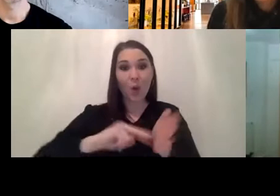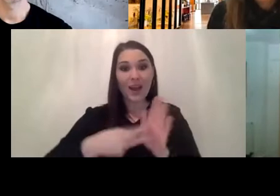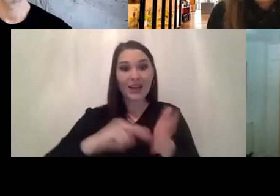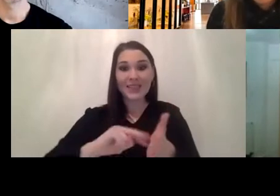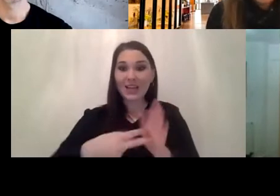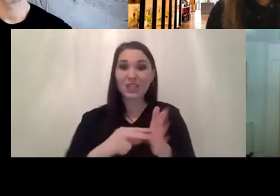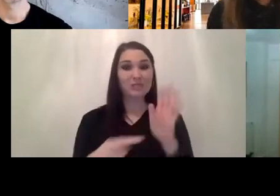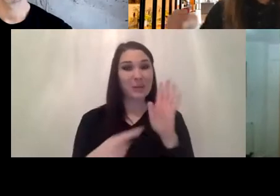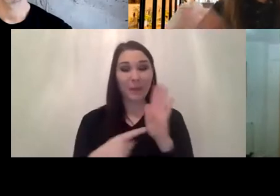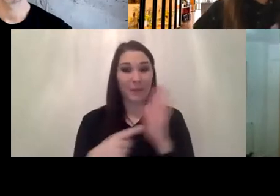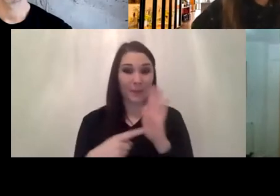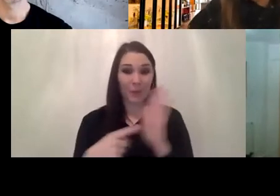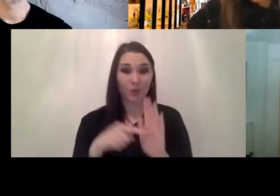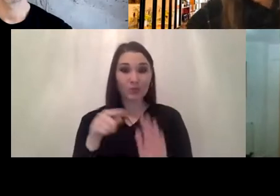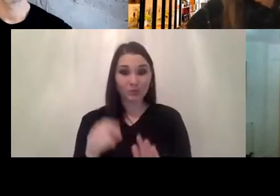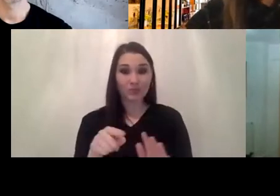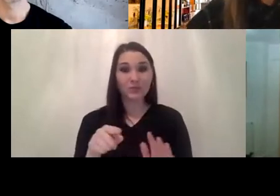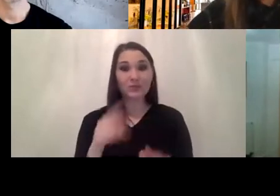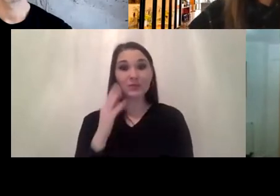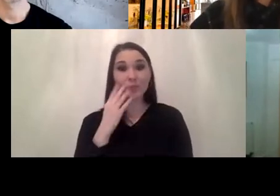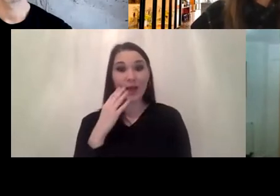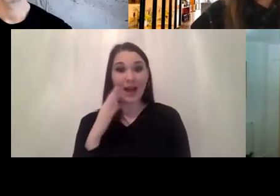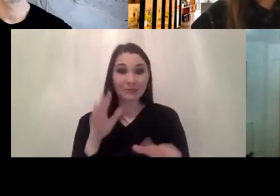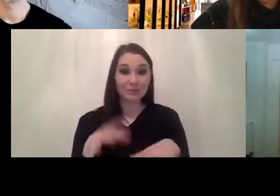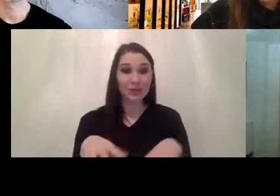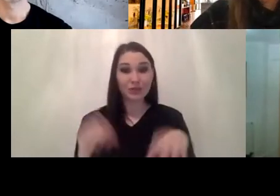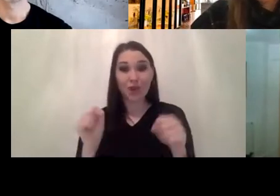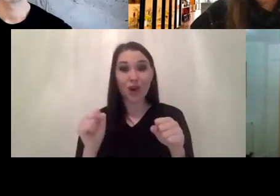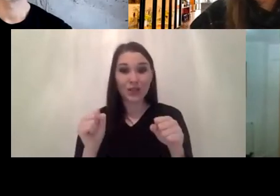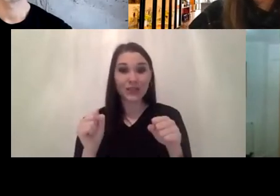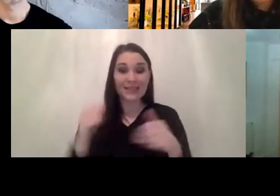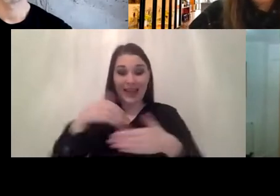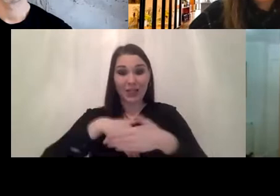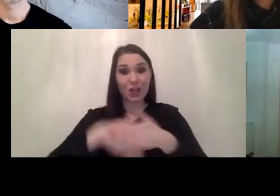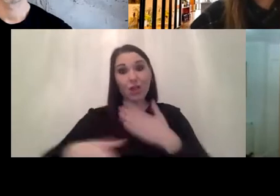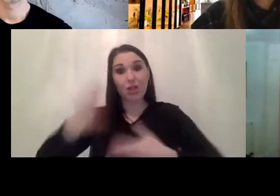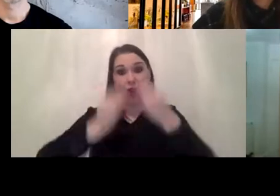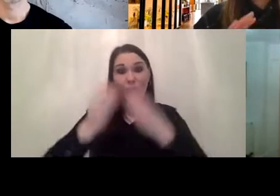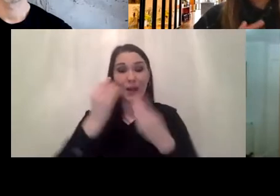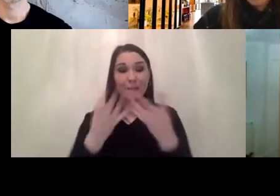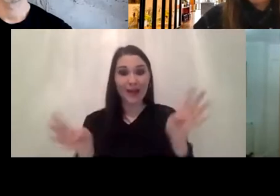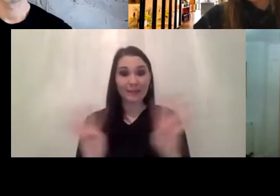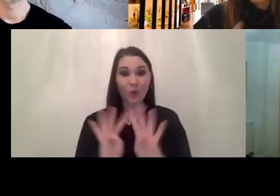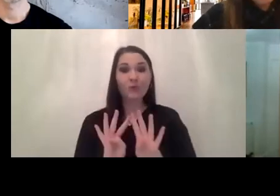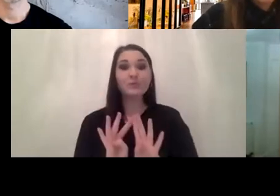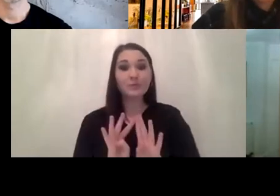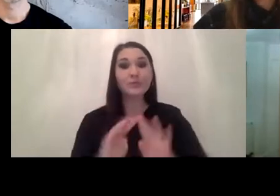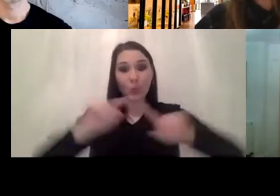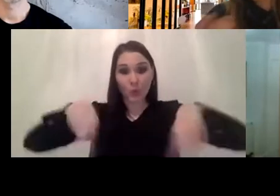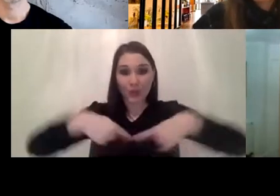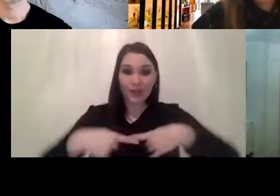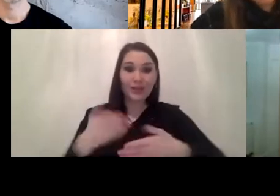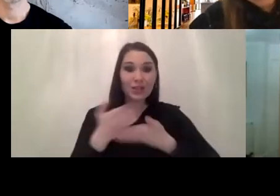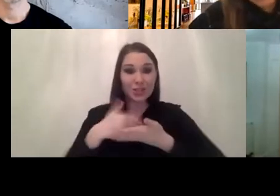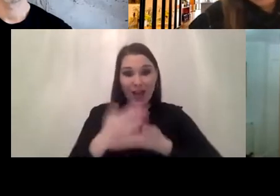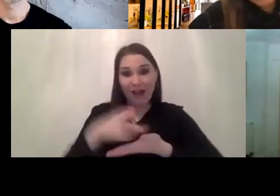thing. As soon as the COVID hit, we started BB Academy, in our internal learning platform, where we can, you know, share knowledge, but